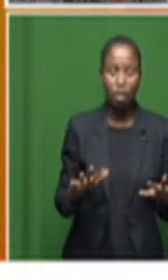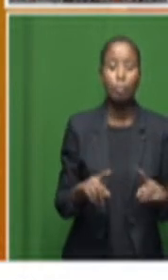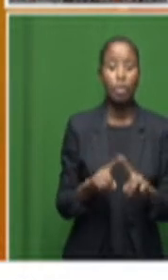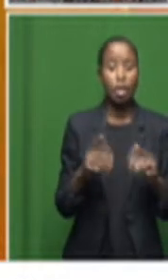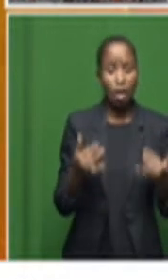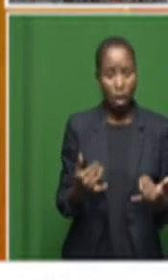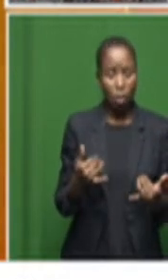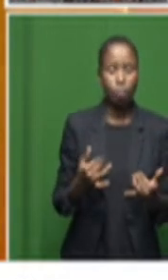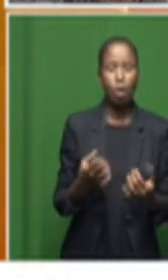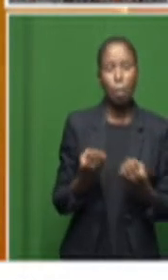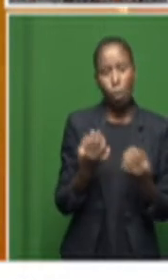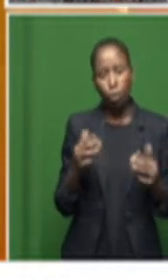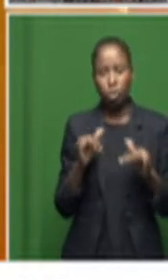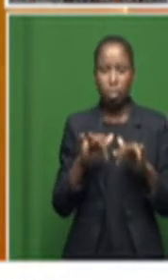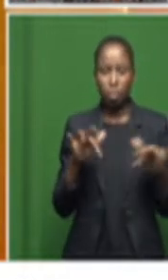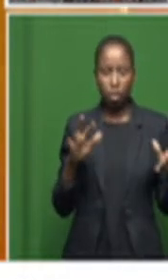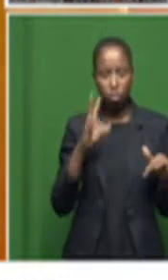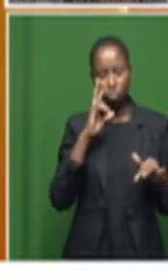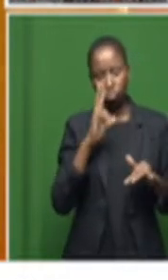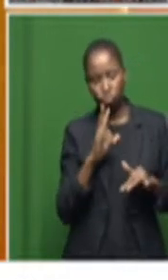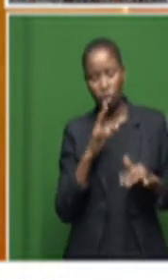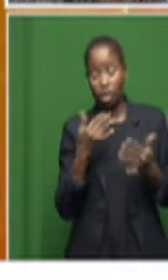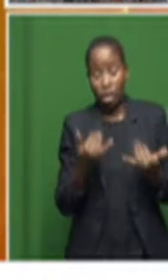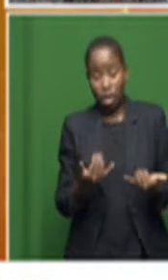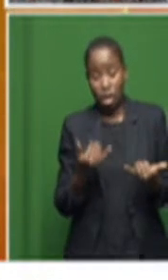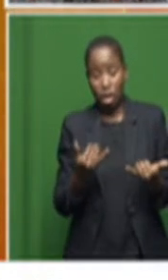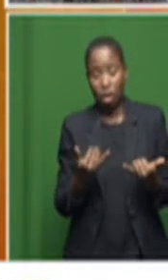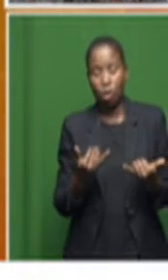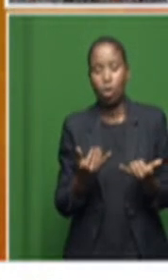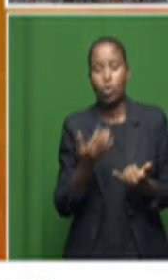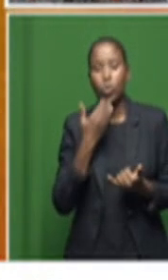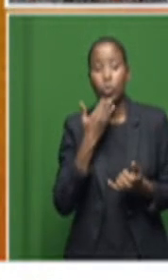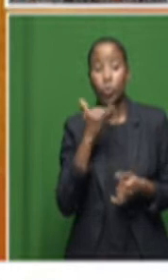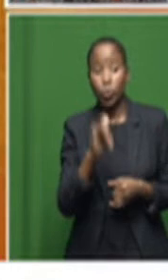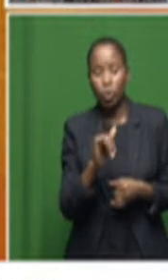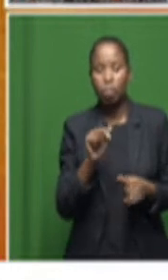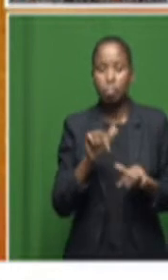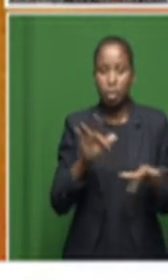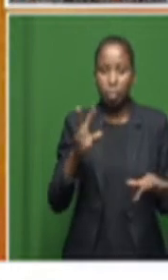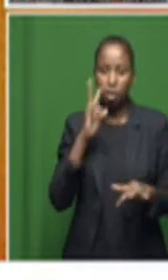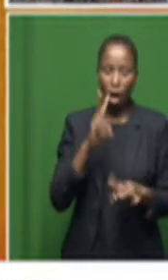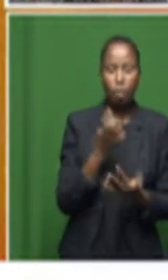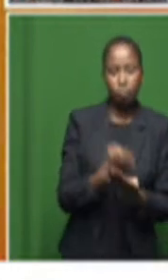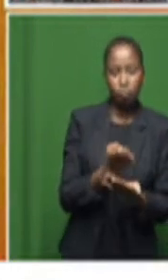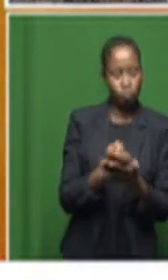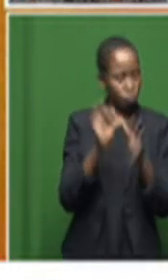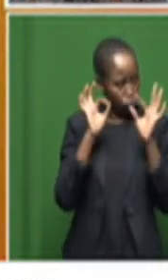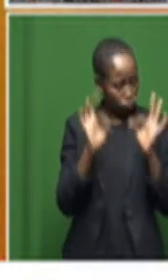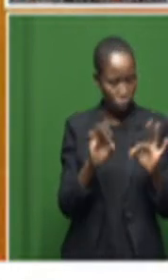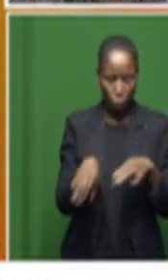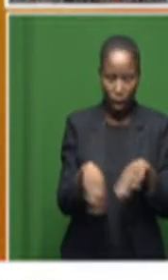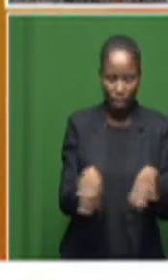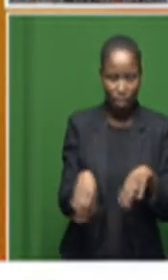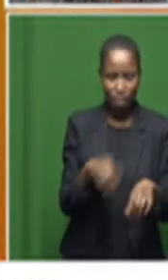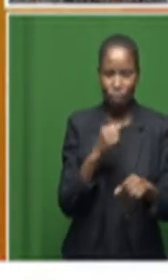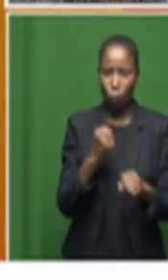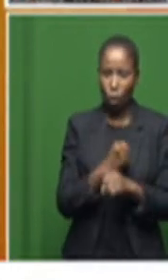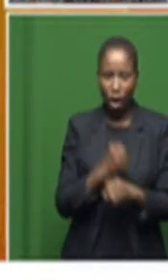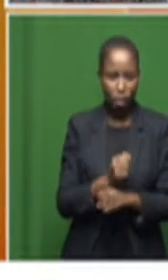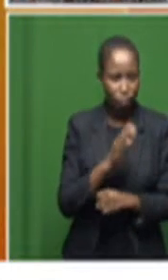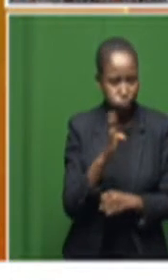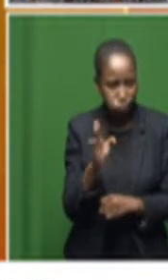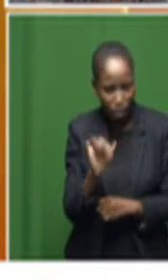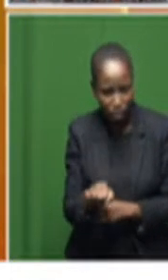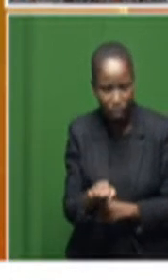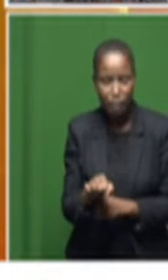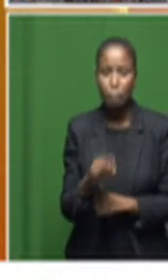of the people that we are looking into are people who are economically active, they are in their workplaces. So we are